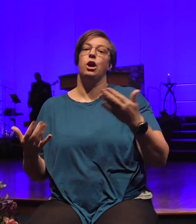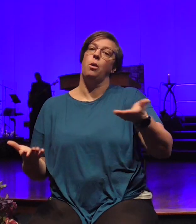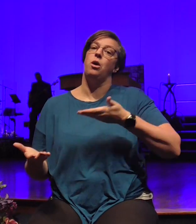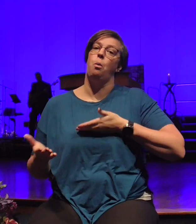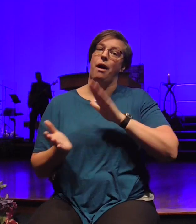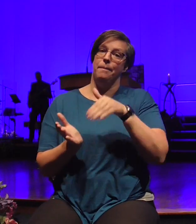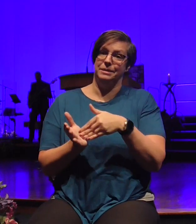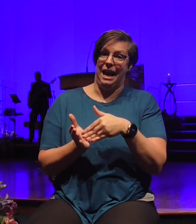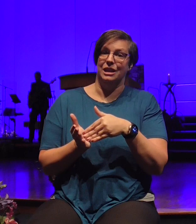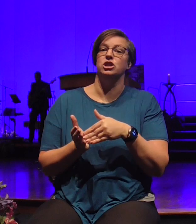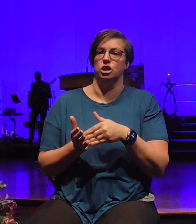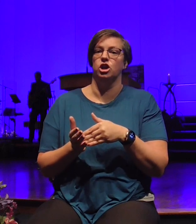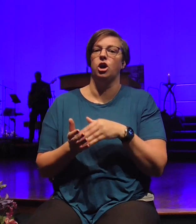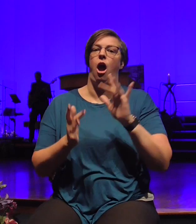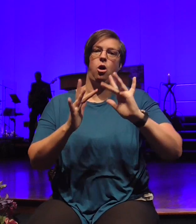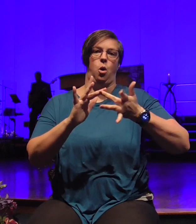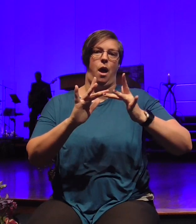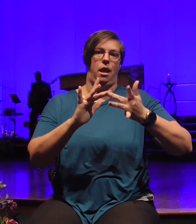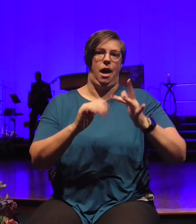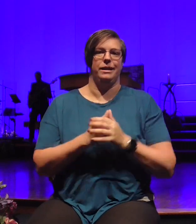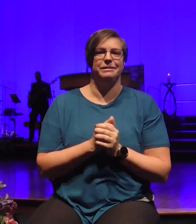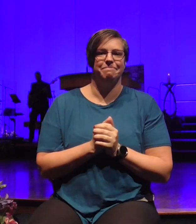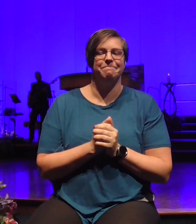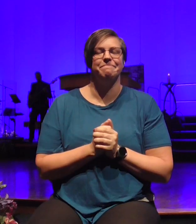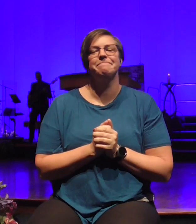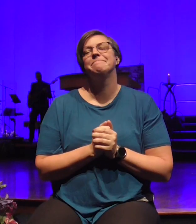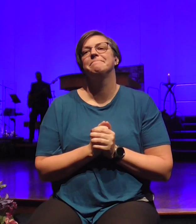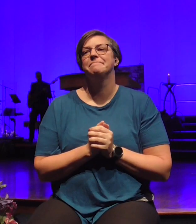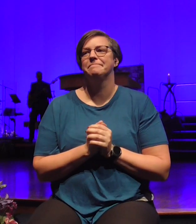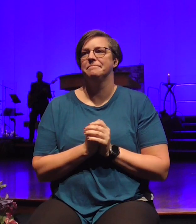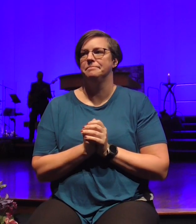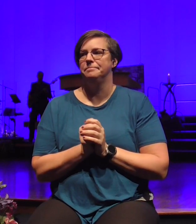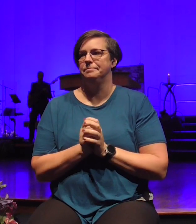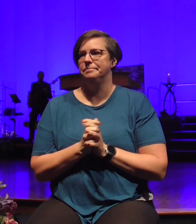at milehighchurch.org.